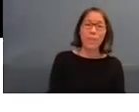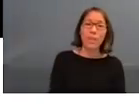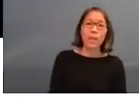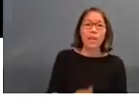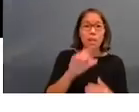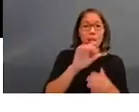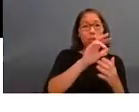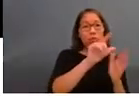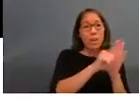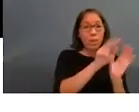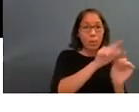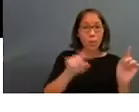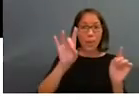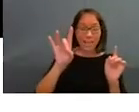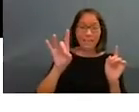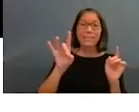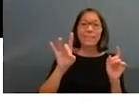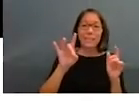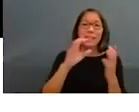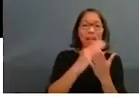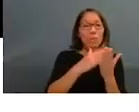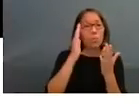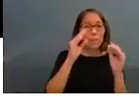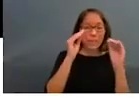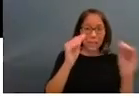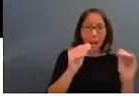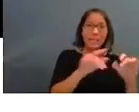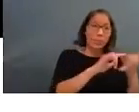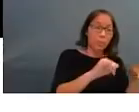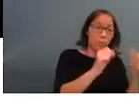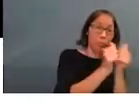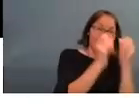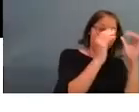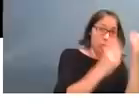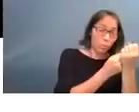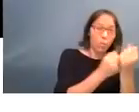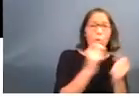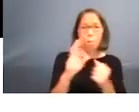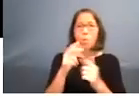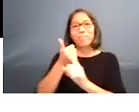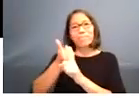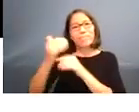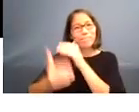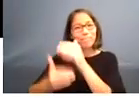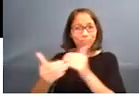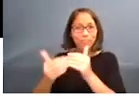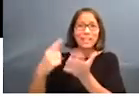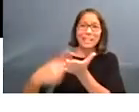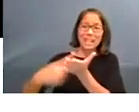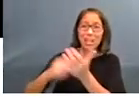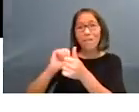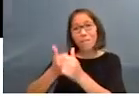and integrated synchronously with teacher support or asynchronously if the discussion and the follow-up. In